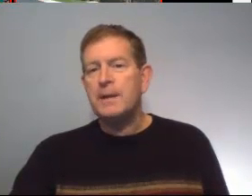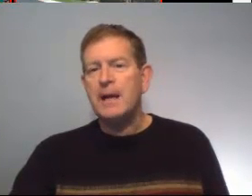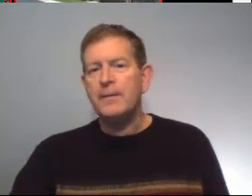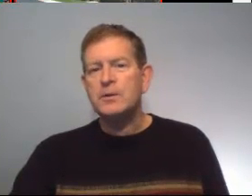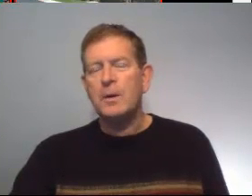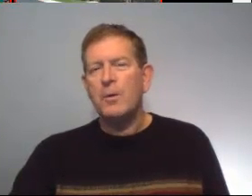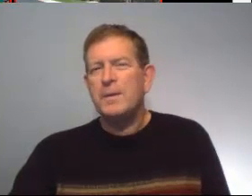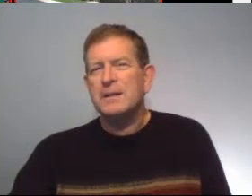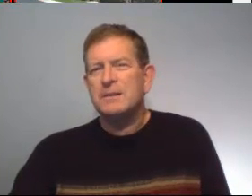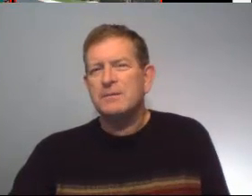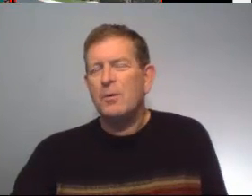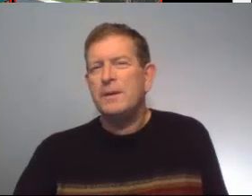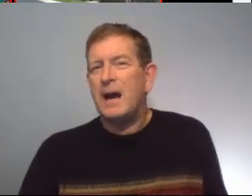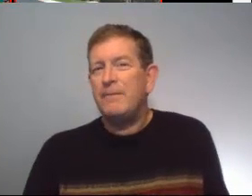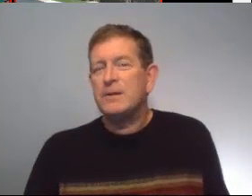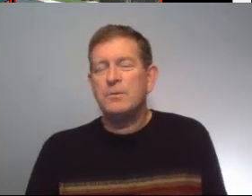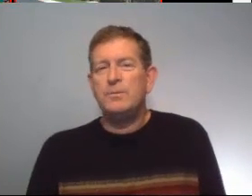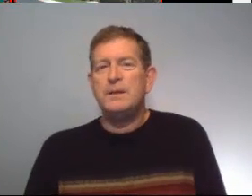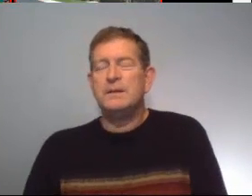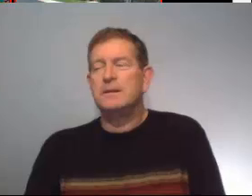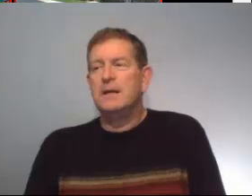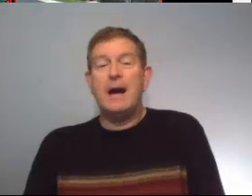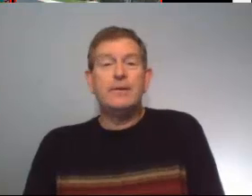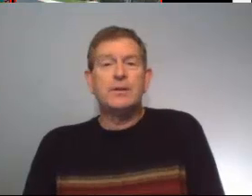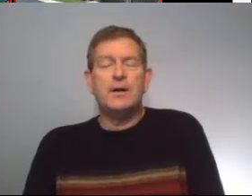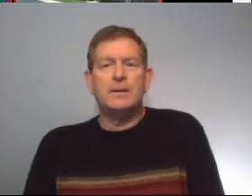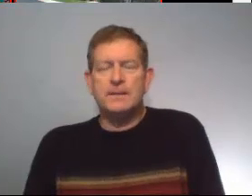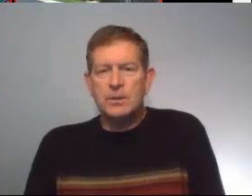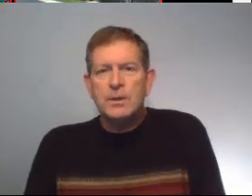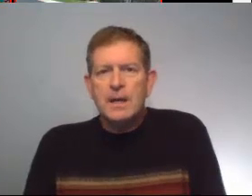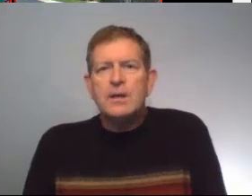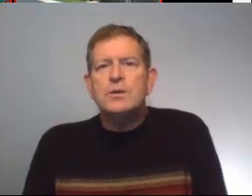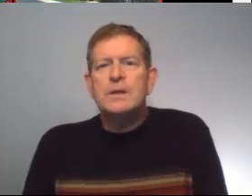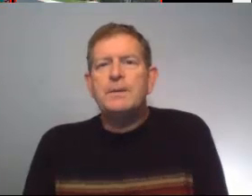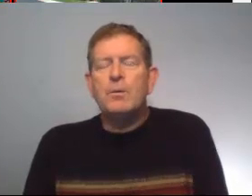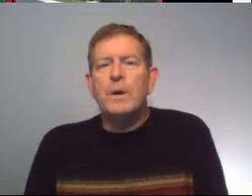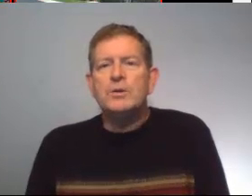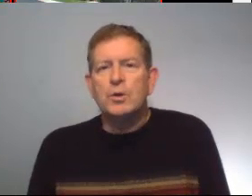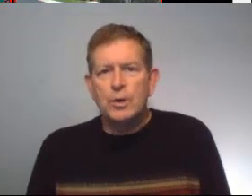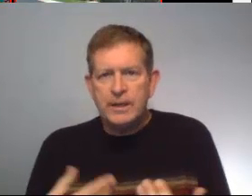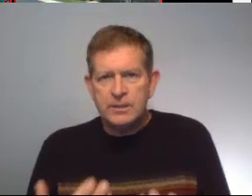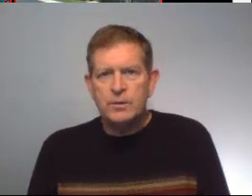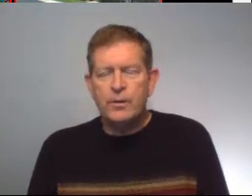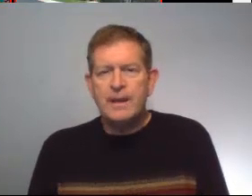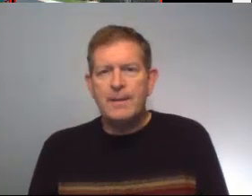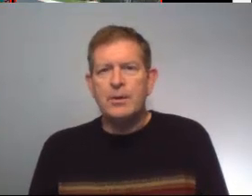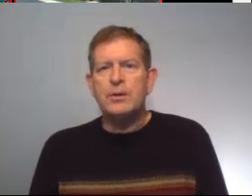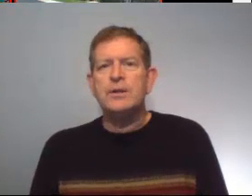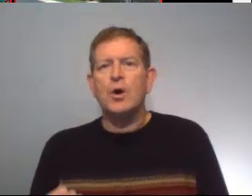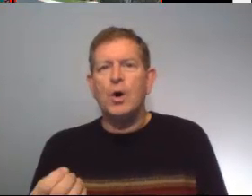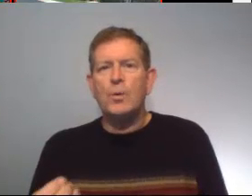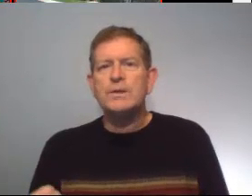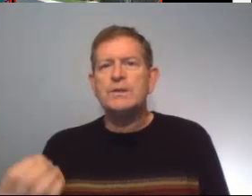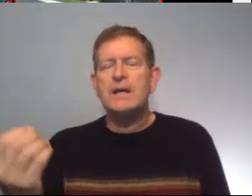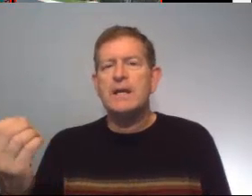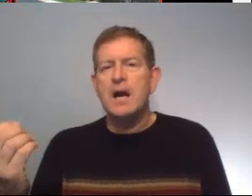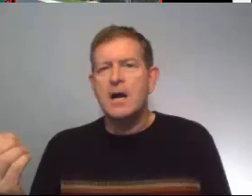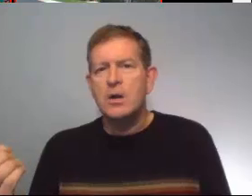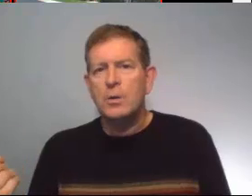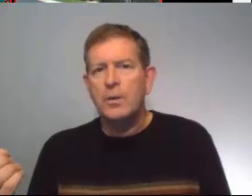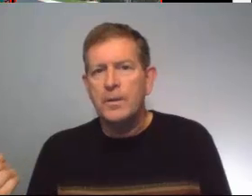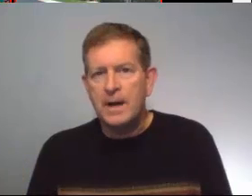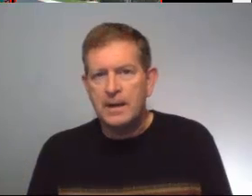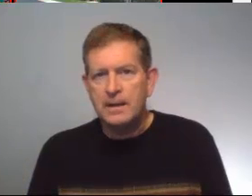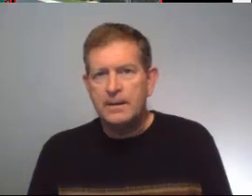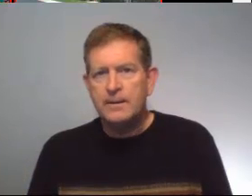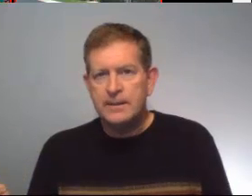but there are many others where it won't be obvious at all. And so you simply, as you're learning this new vocabulary, you need to always say the